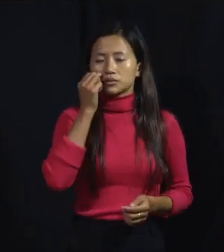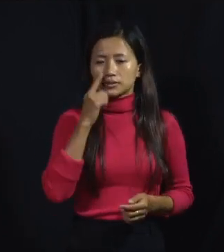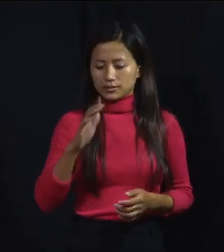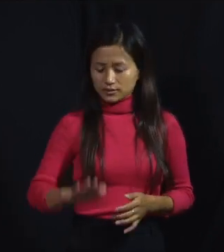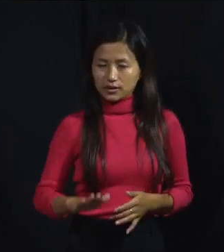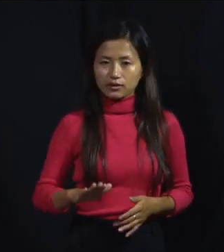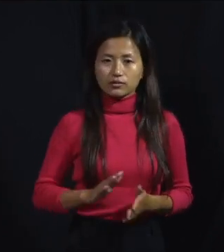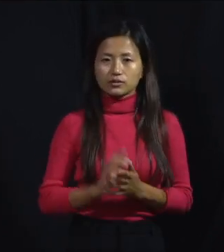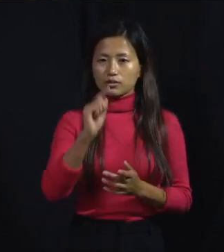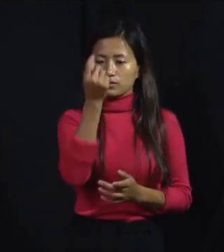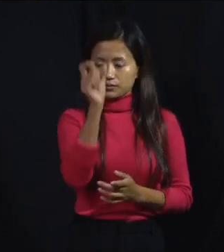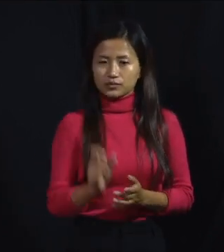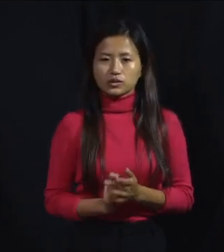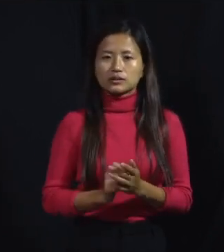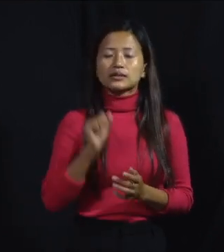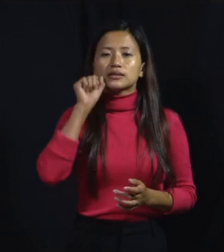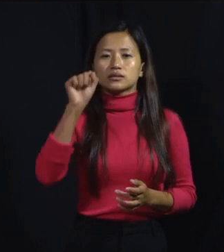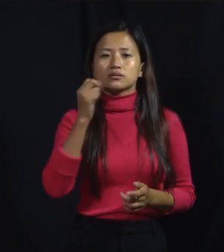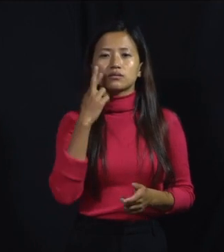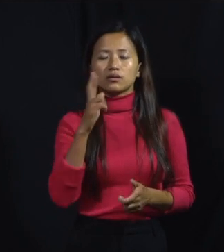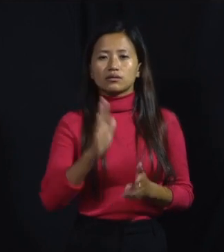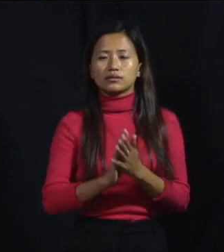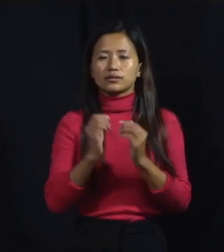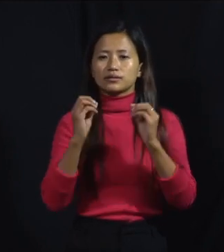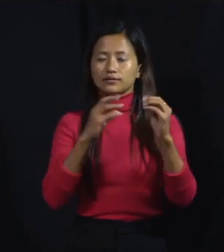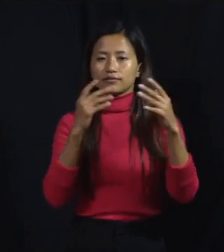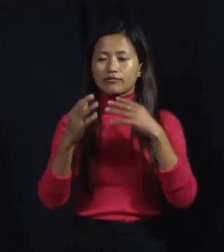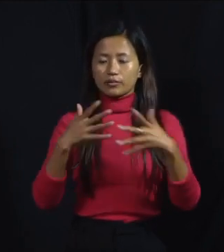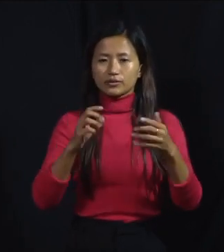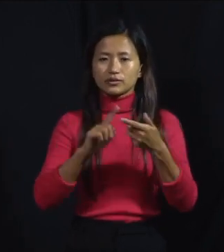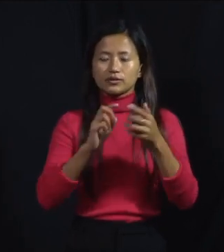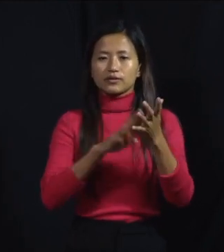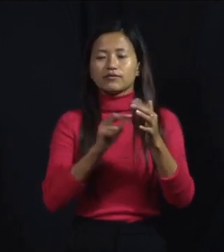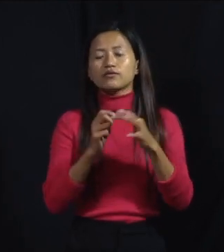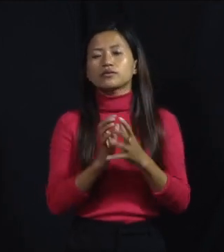individual, we can mold his or her environment. So it is quite